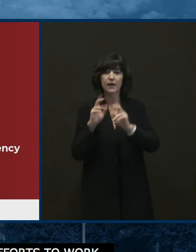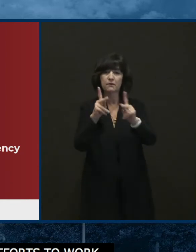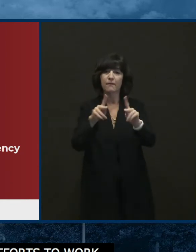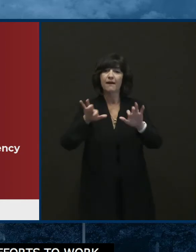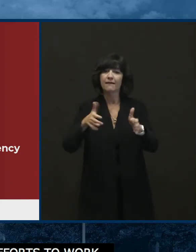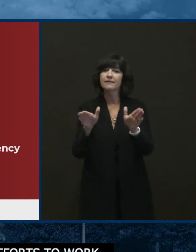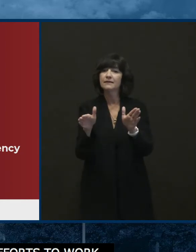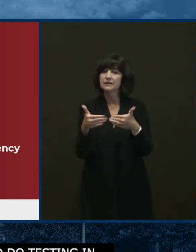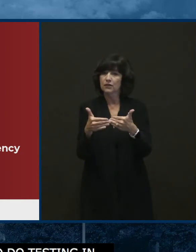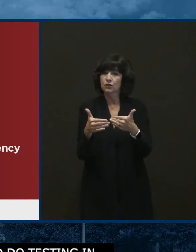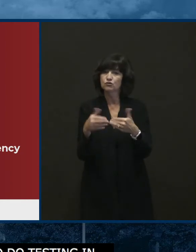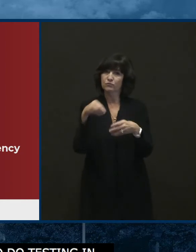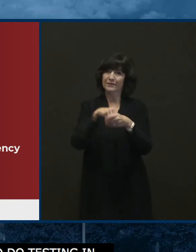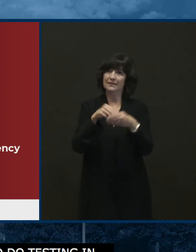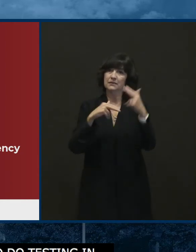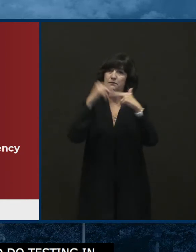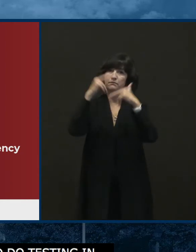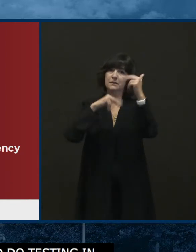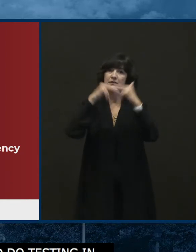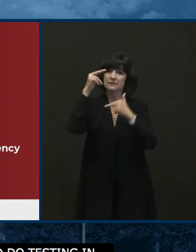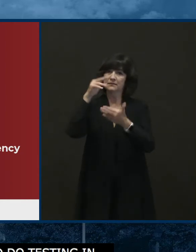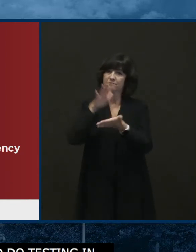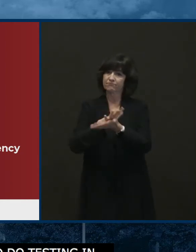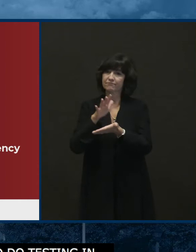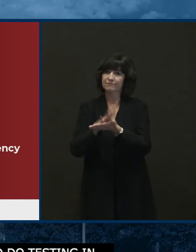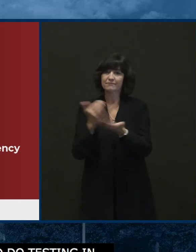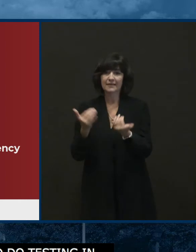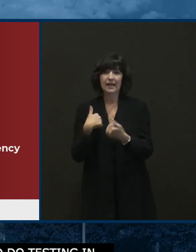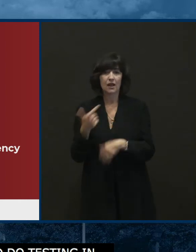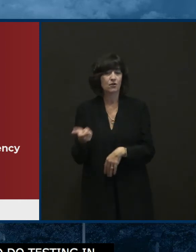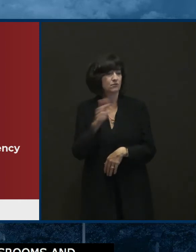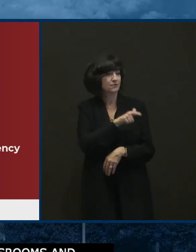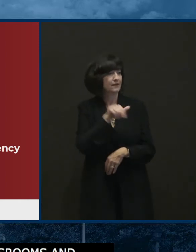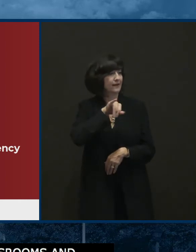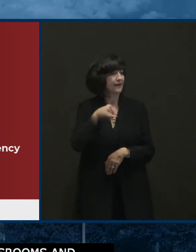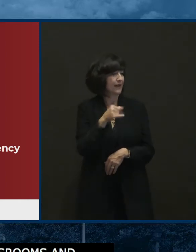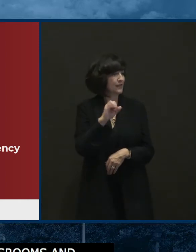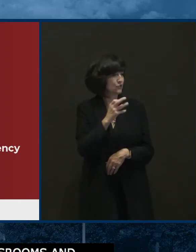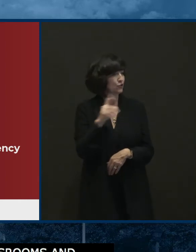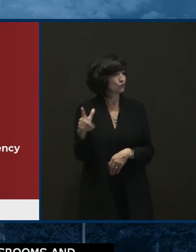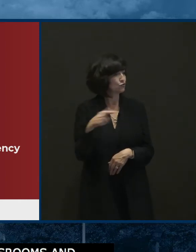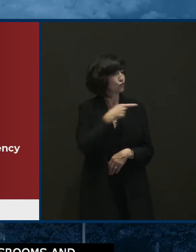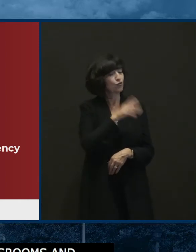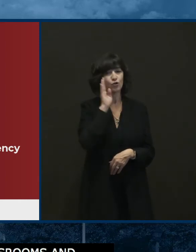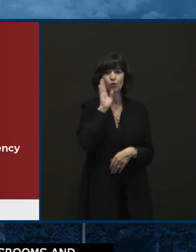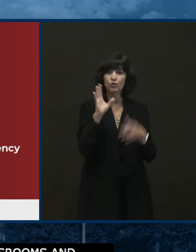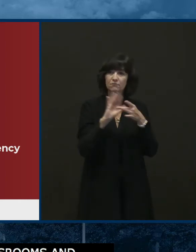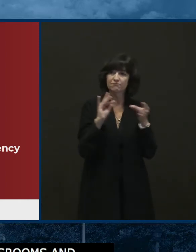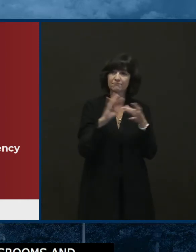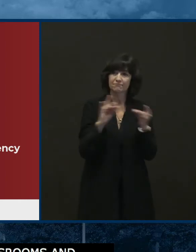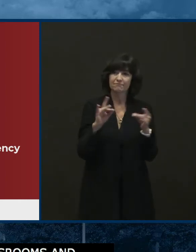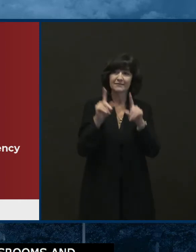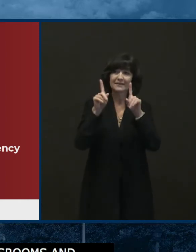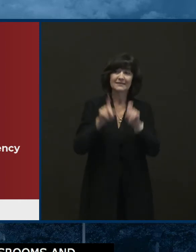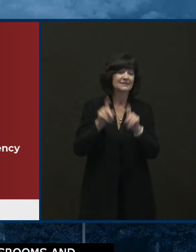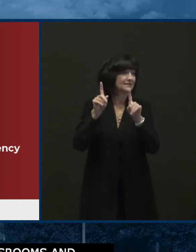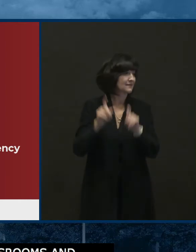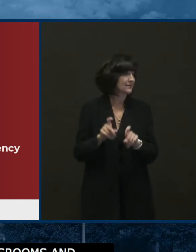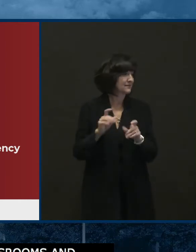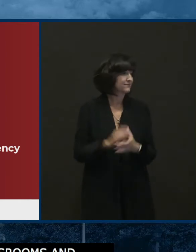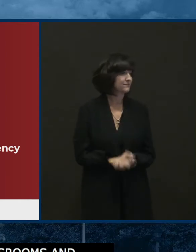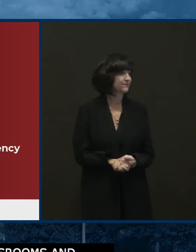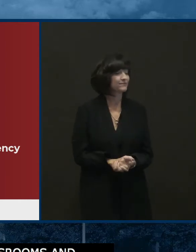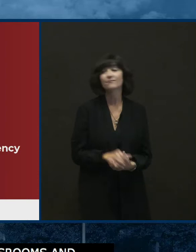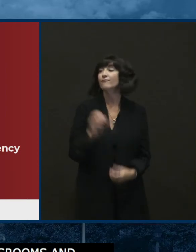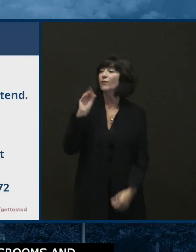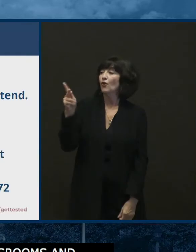our testing czar, A.J. Schall, is here to bring us up to speed on testing sites coming up. All right,